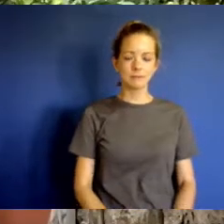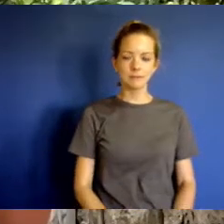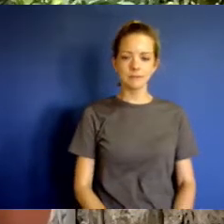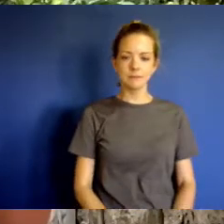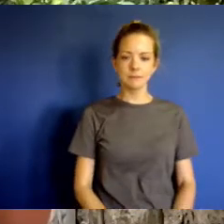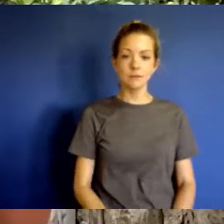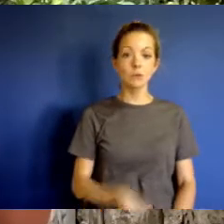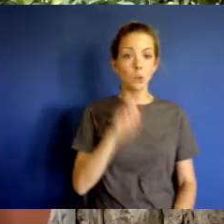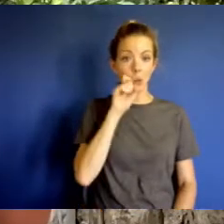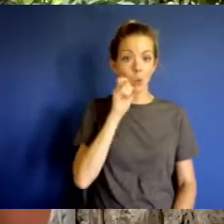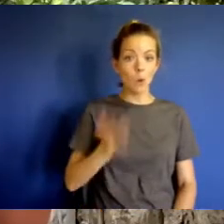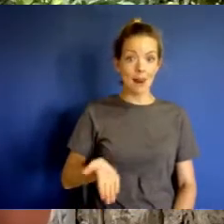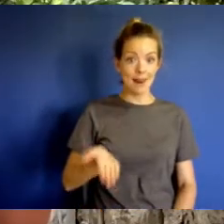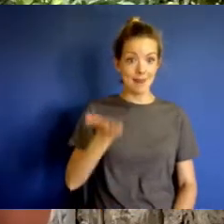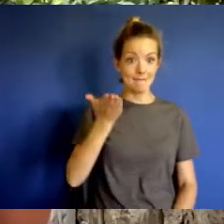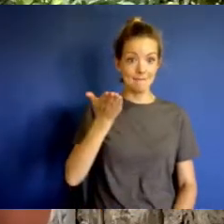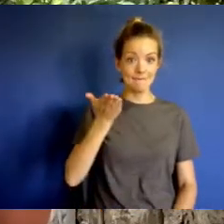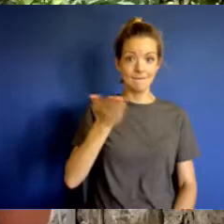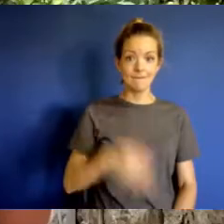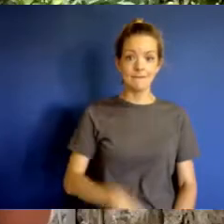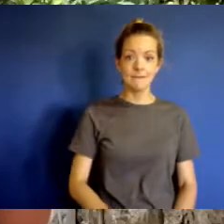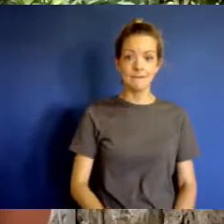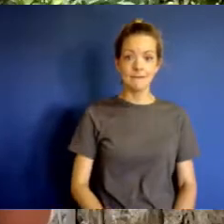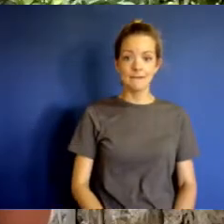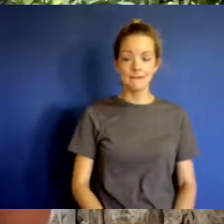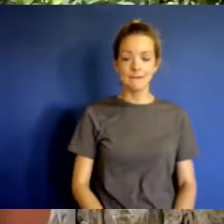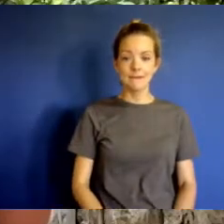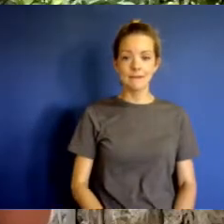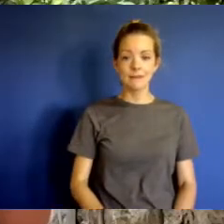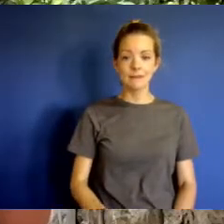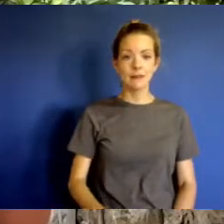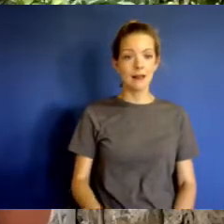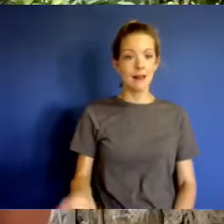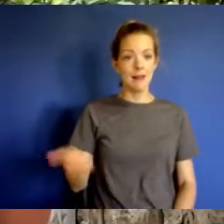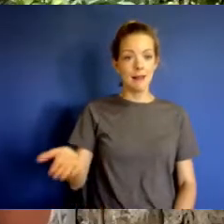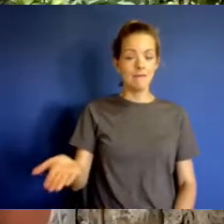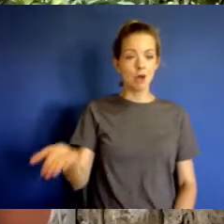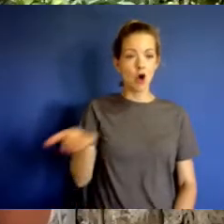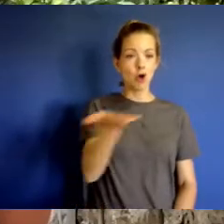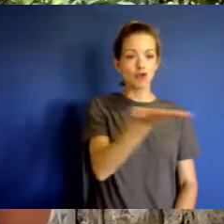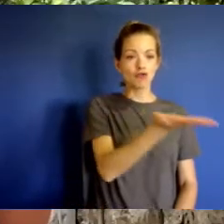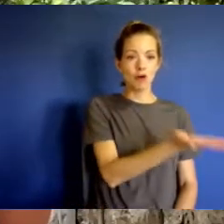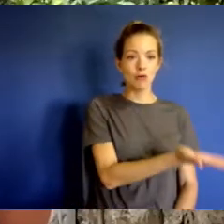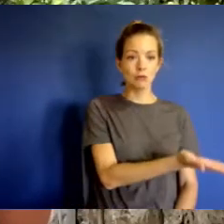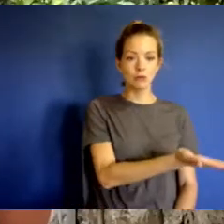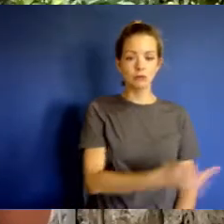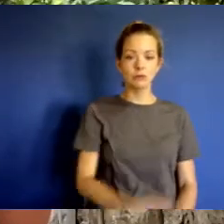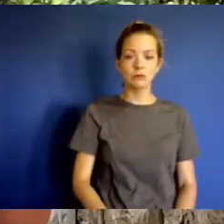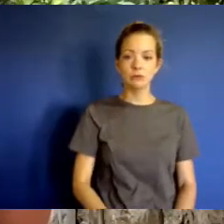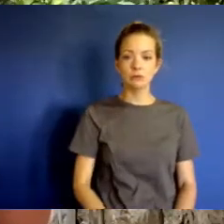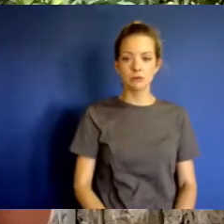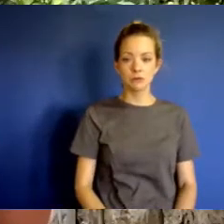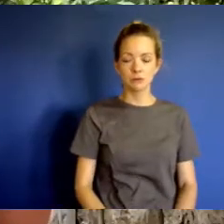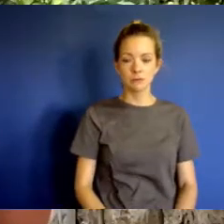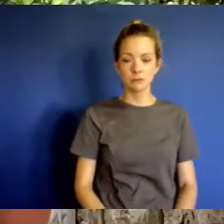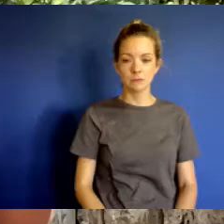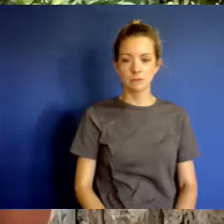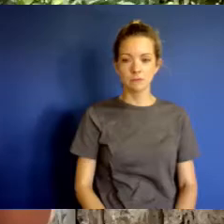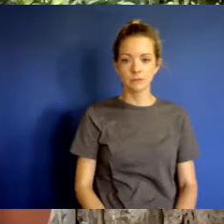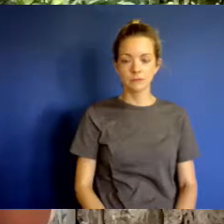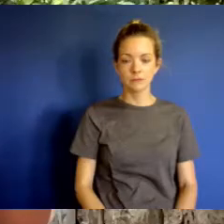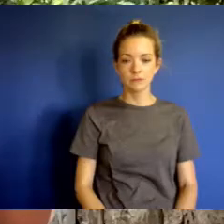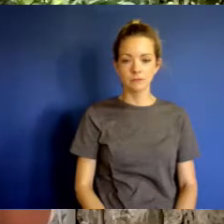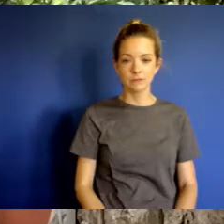So then we're going to lift up the leg and take it over and across. Okay, so the right leg is